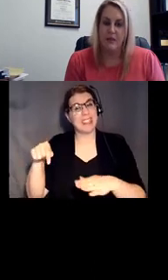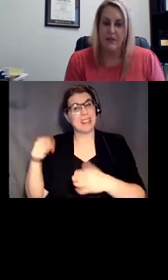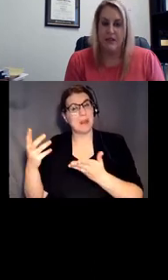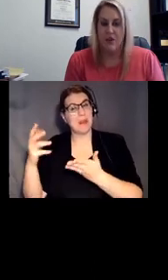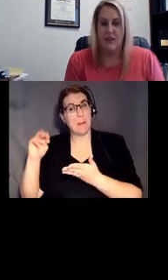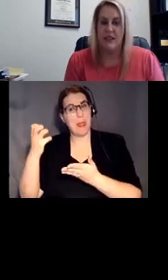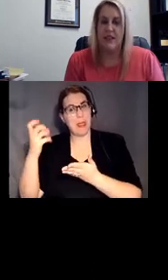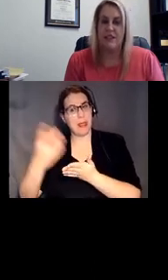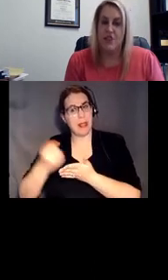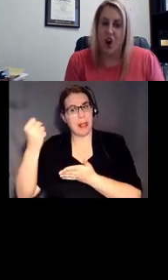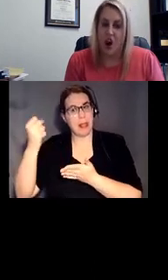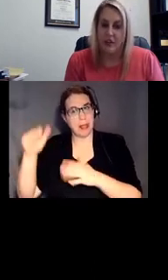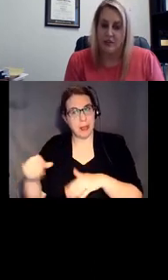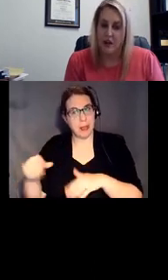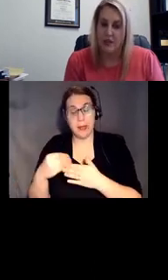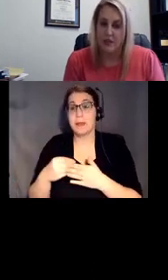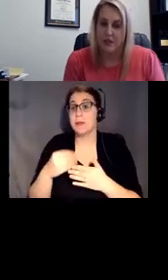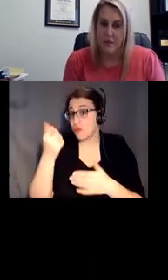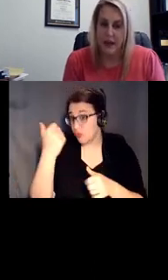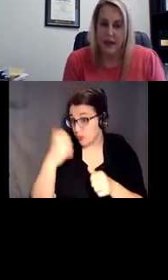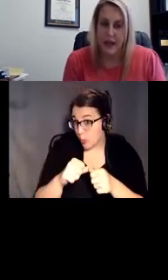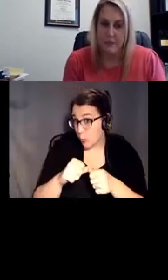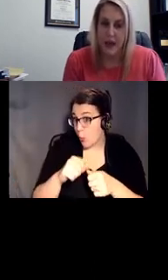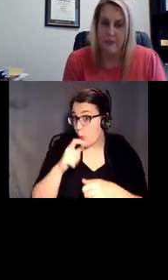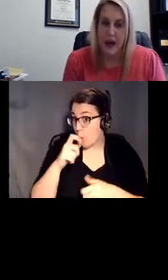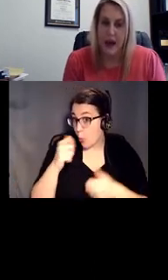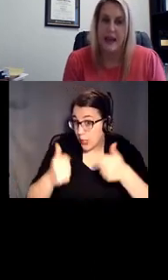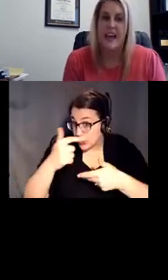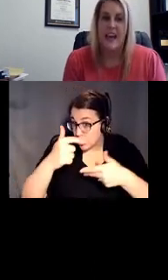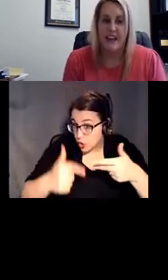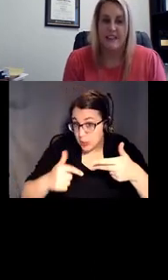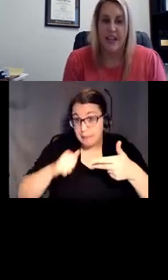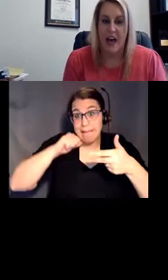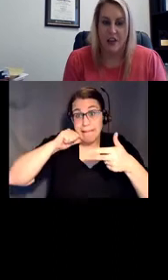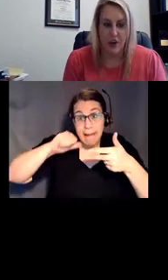only one of these trusts that is not subject to a Medicaid